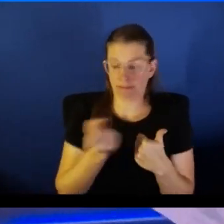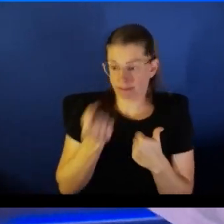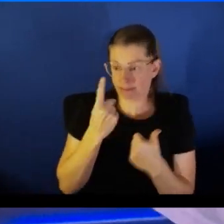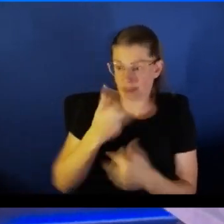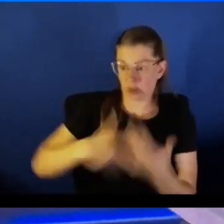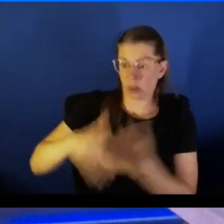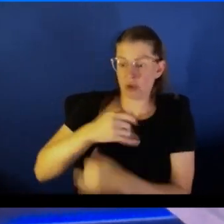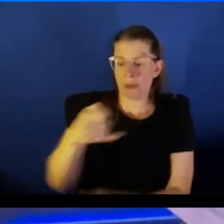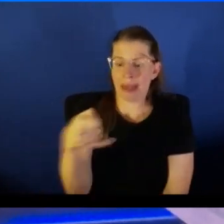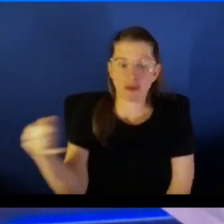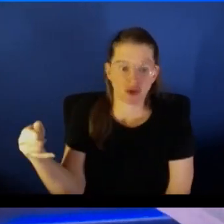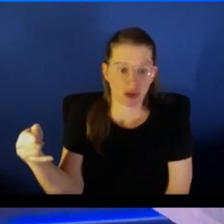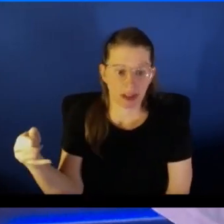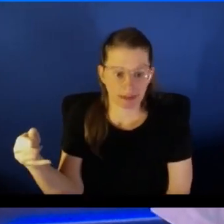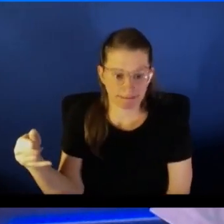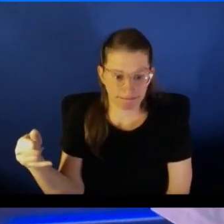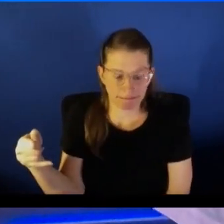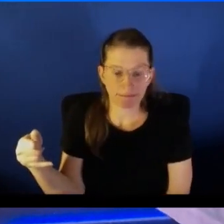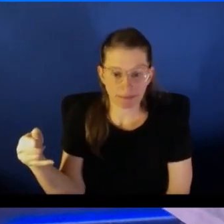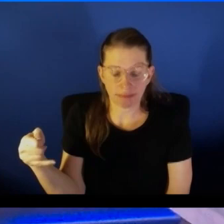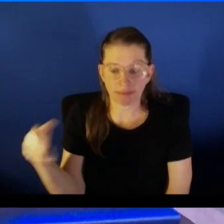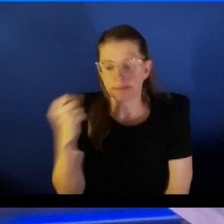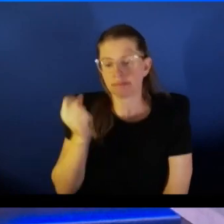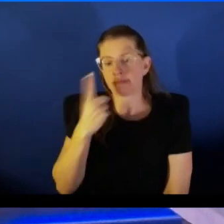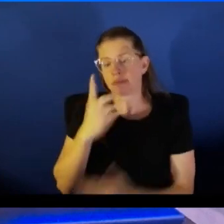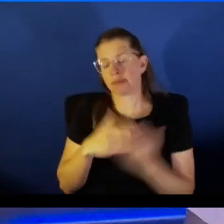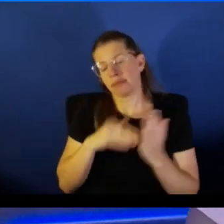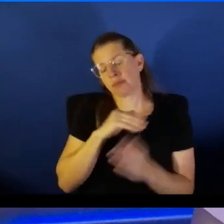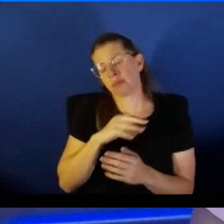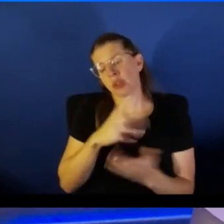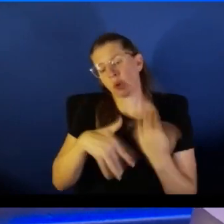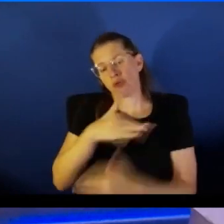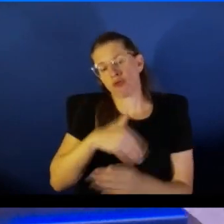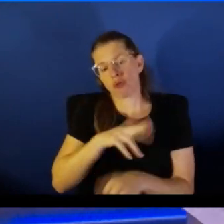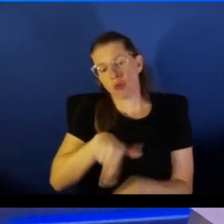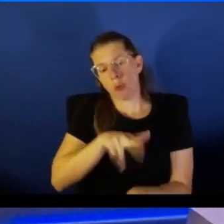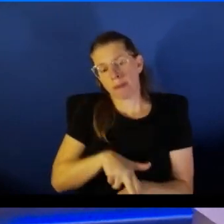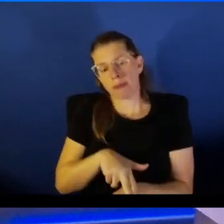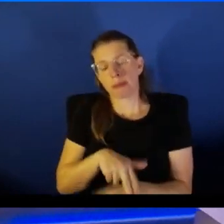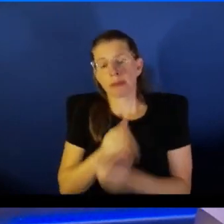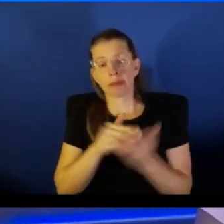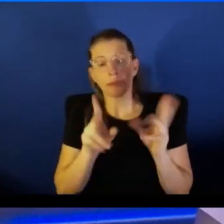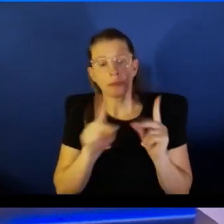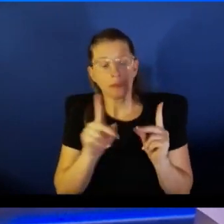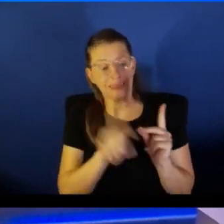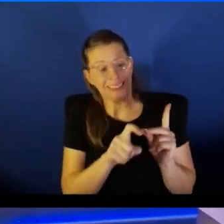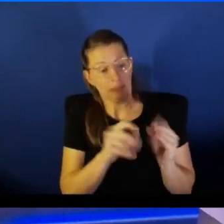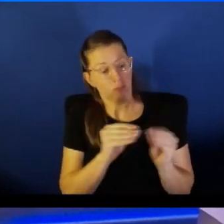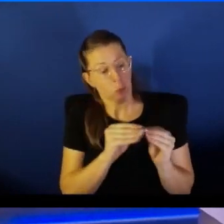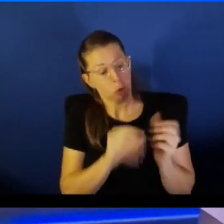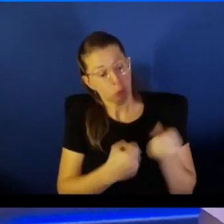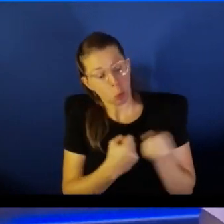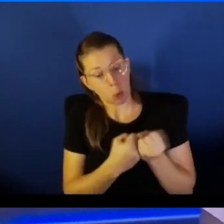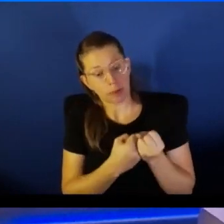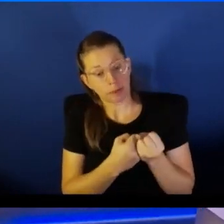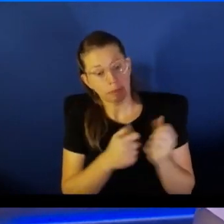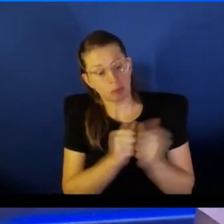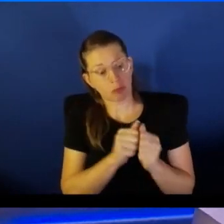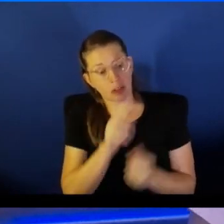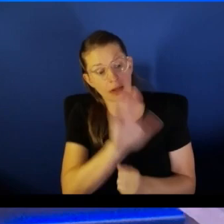and understand some of the social norms. Some people may be needing a little bit more support with their social